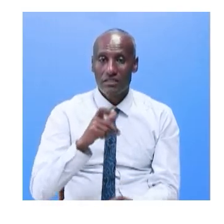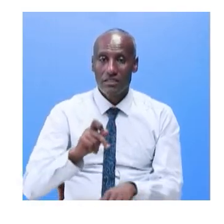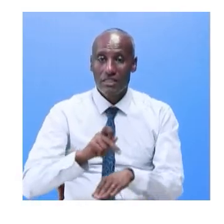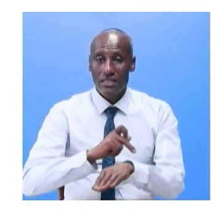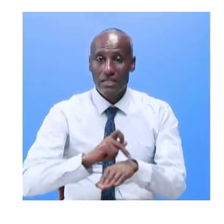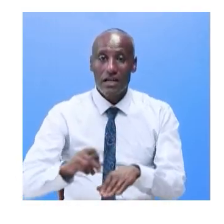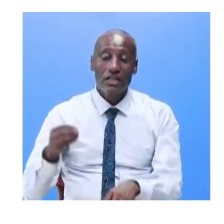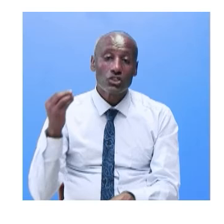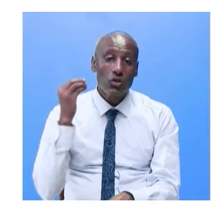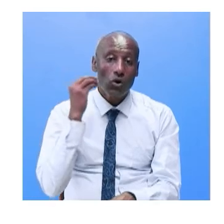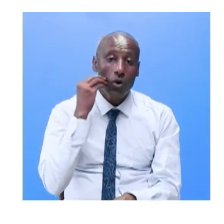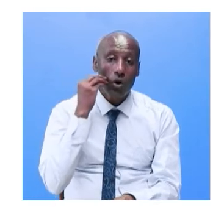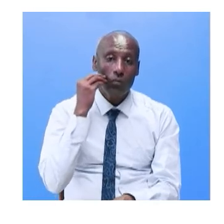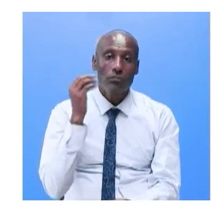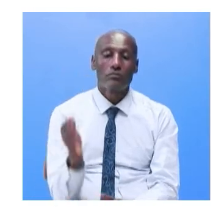Home.